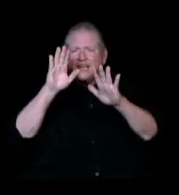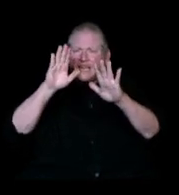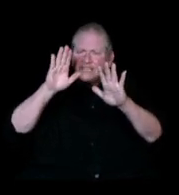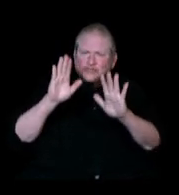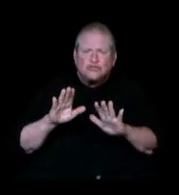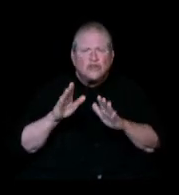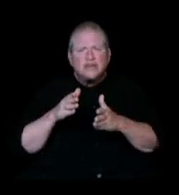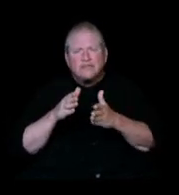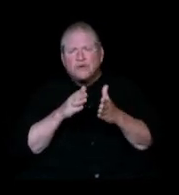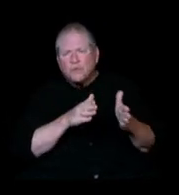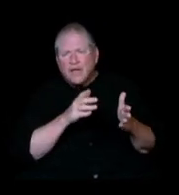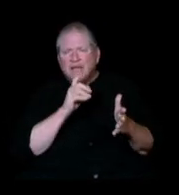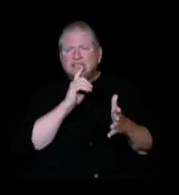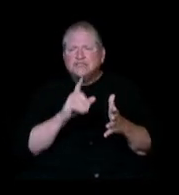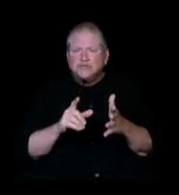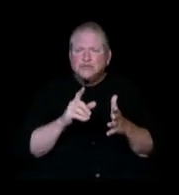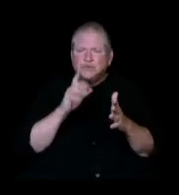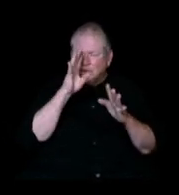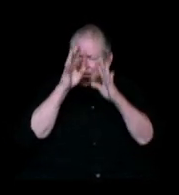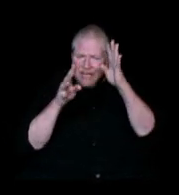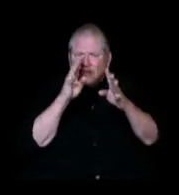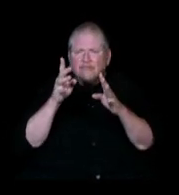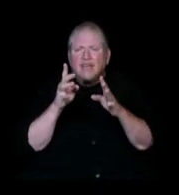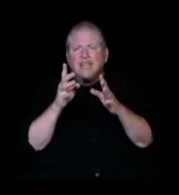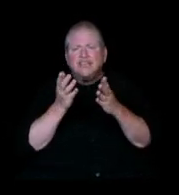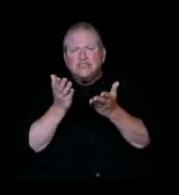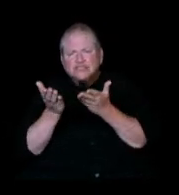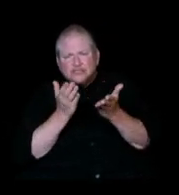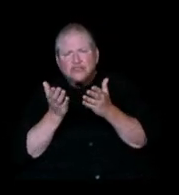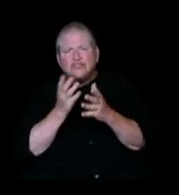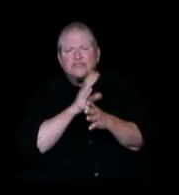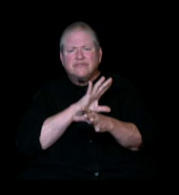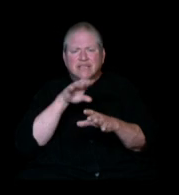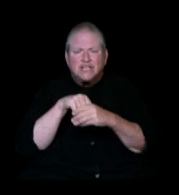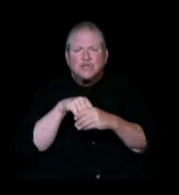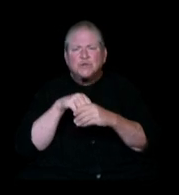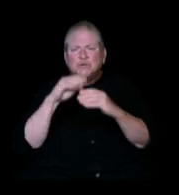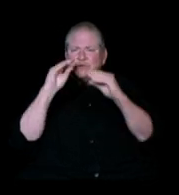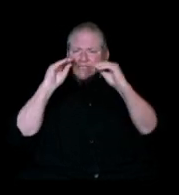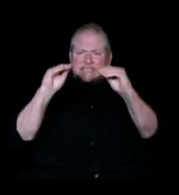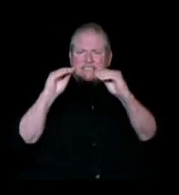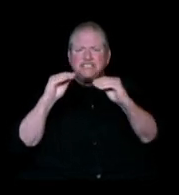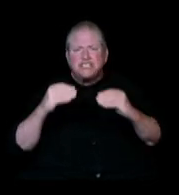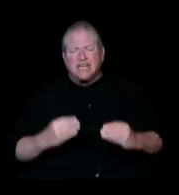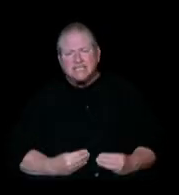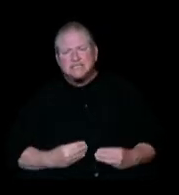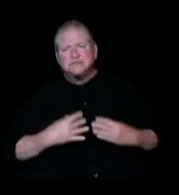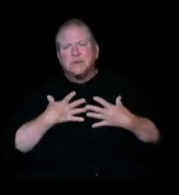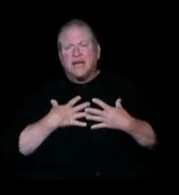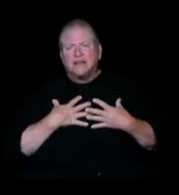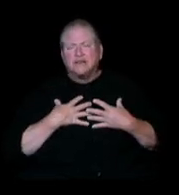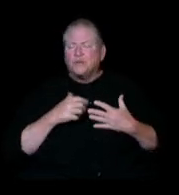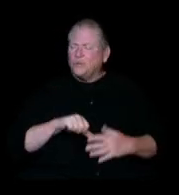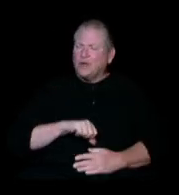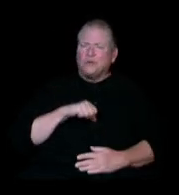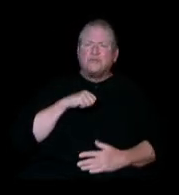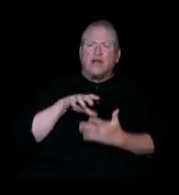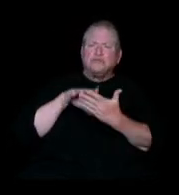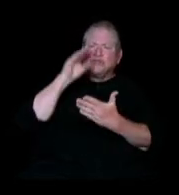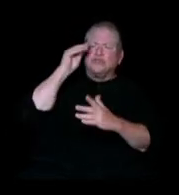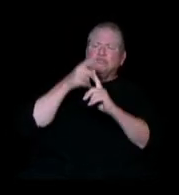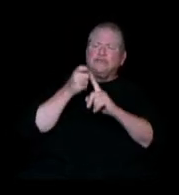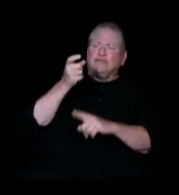lead, serve and include, teach and inspire. We are proud to learn from your examples and to be